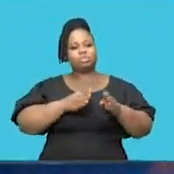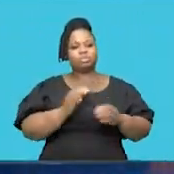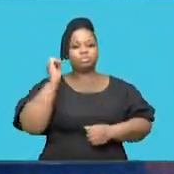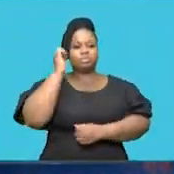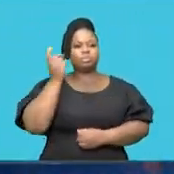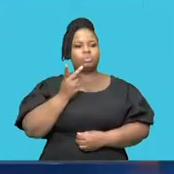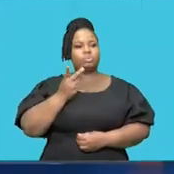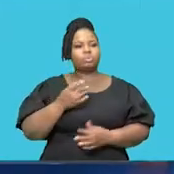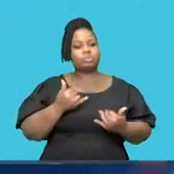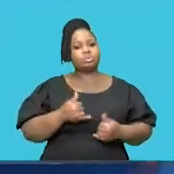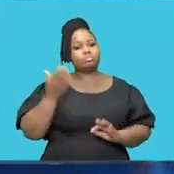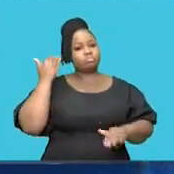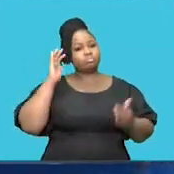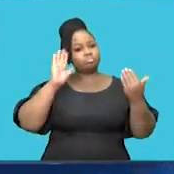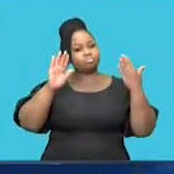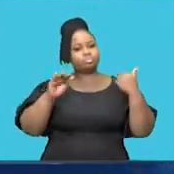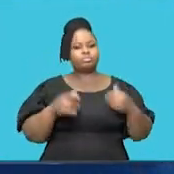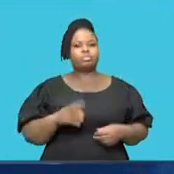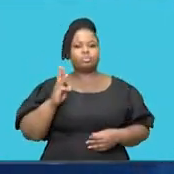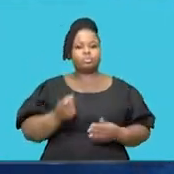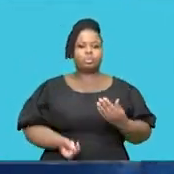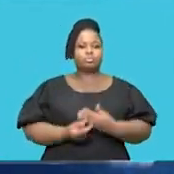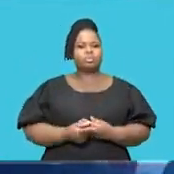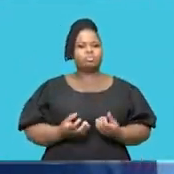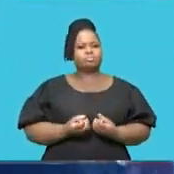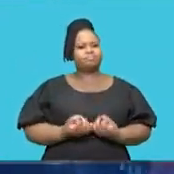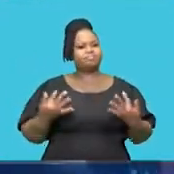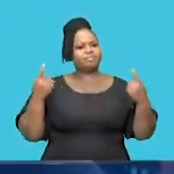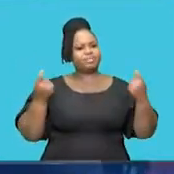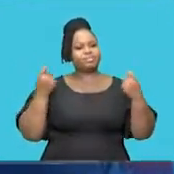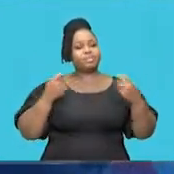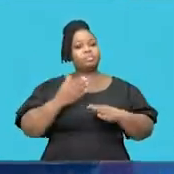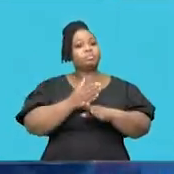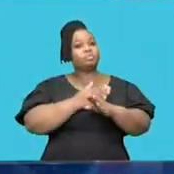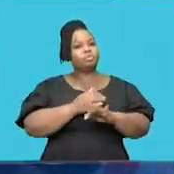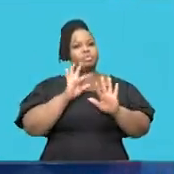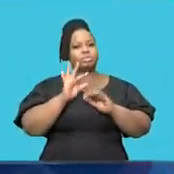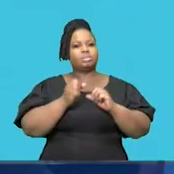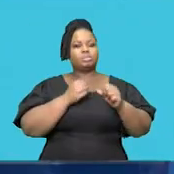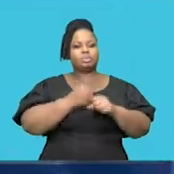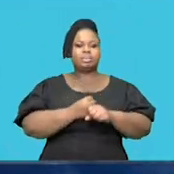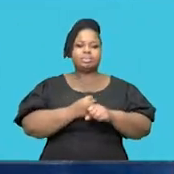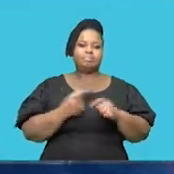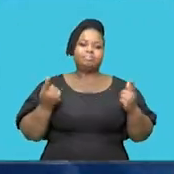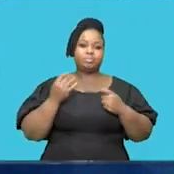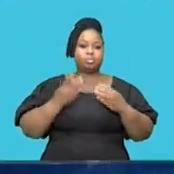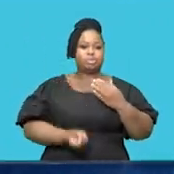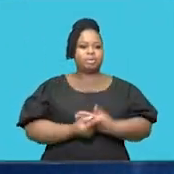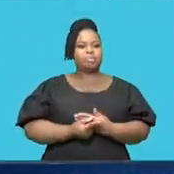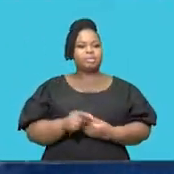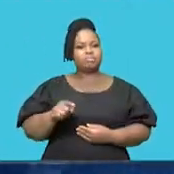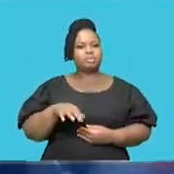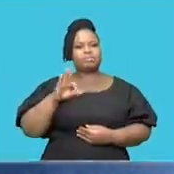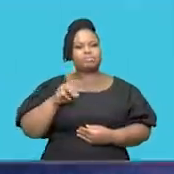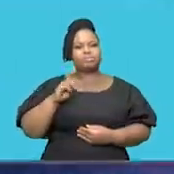also redirected the traffic. The carnival is said to be one of many events leading up to the party's 10th anniversary rally, which will take place at